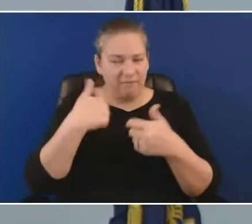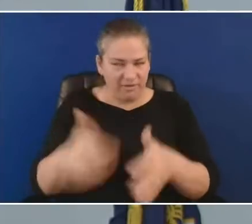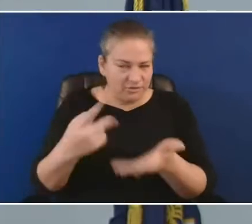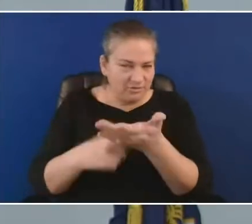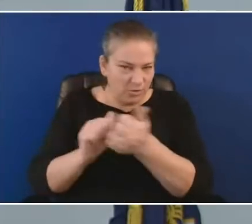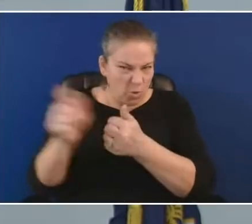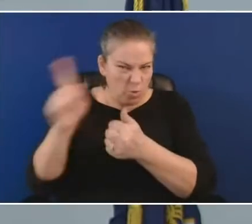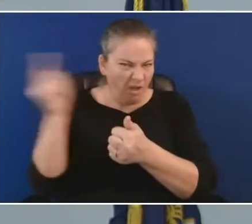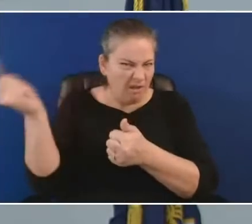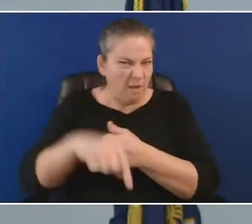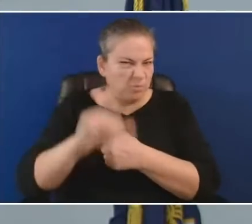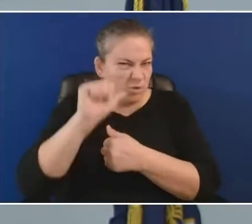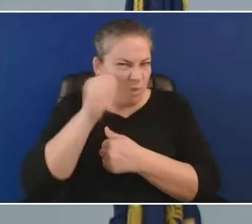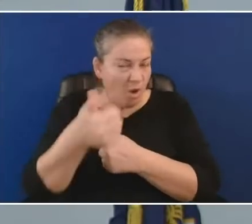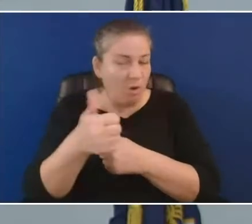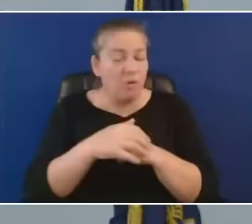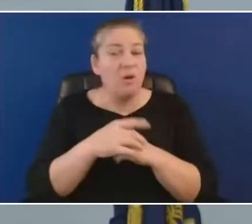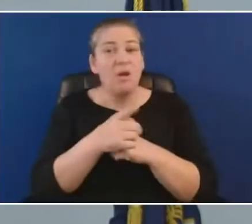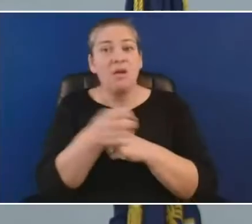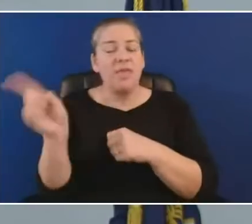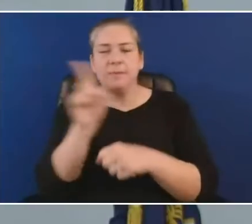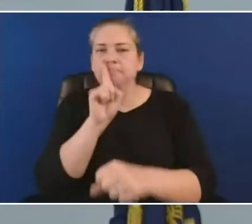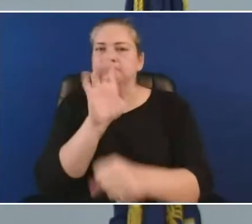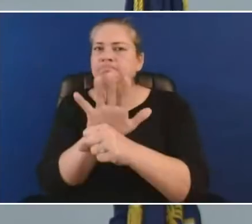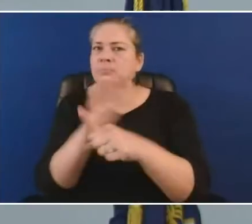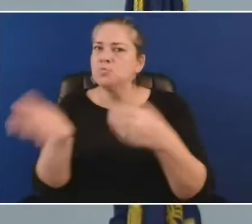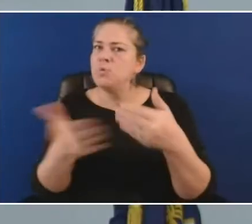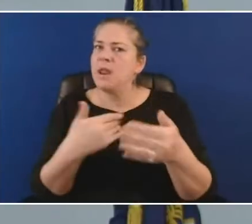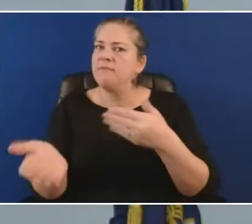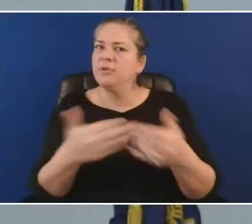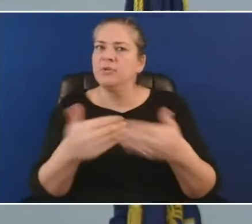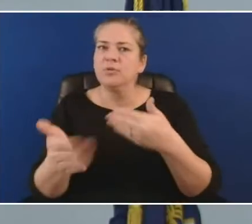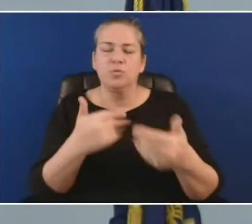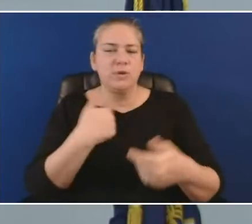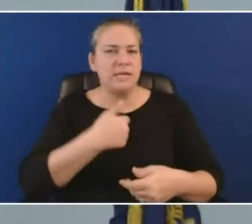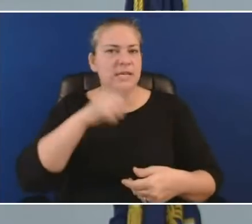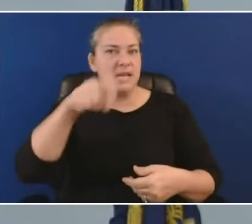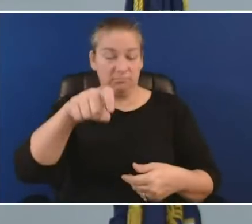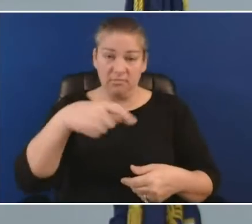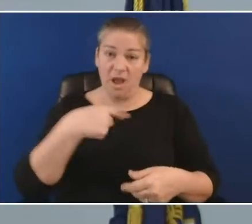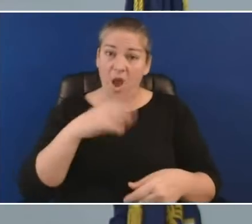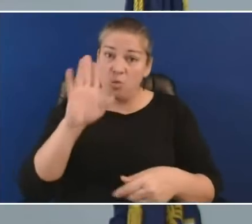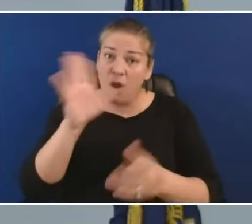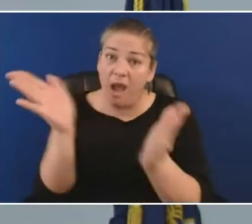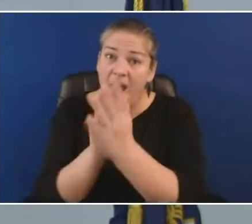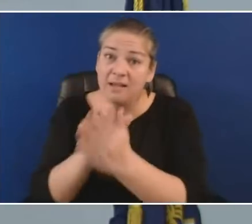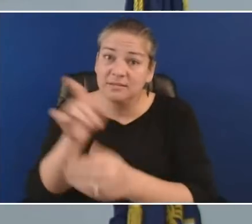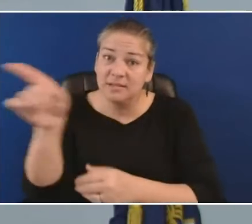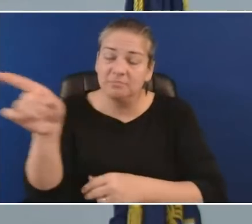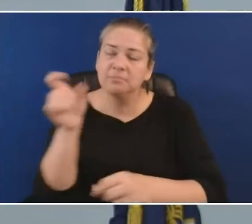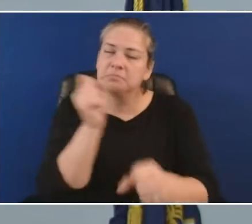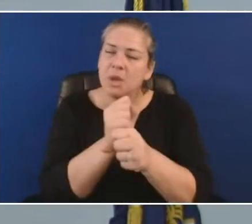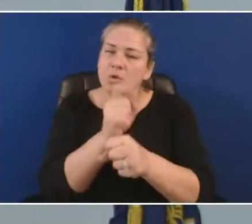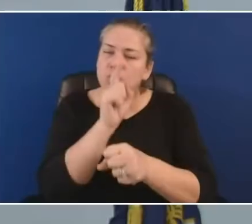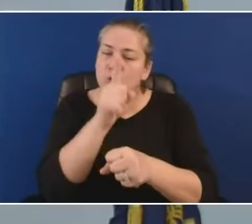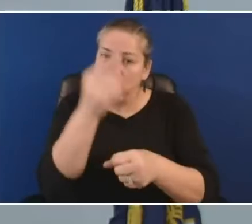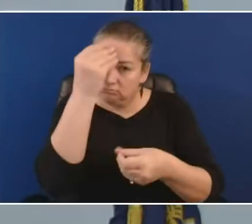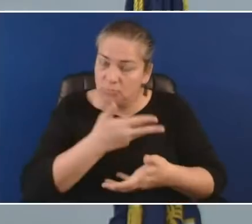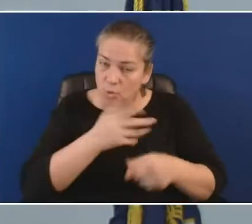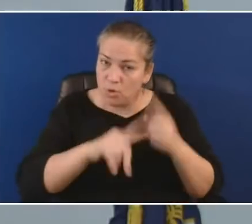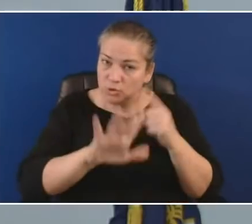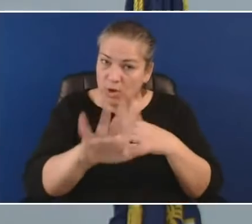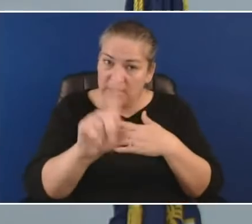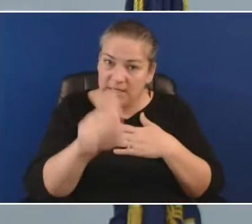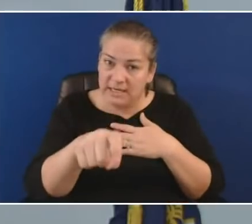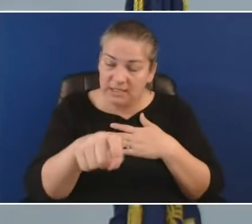pledged whatever we need, and I plan to ask. So make sure you communicate those needs to us, and we'll either satisfy